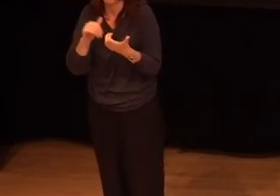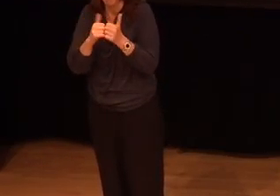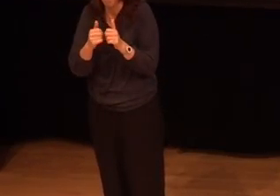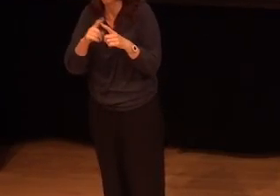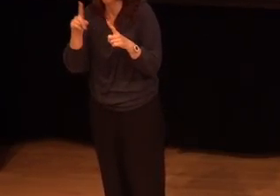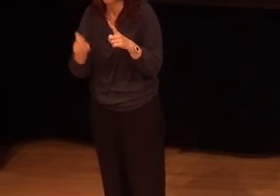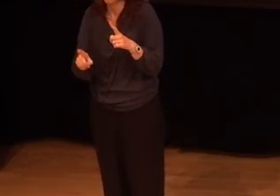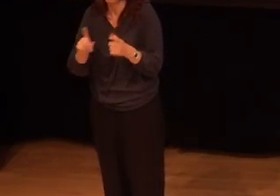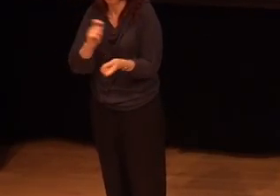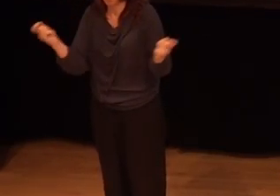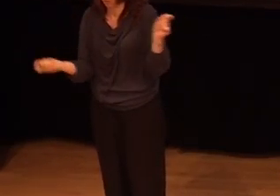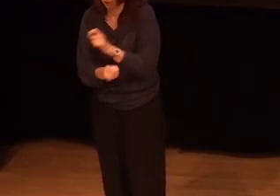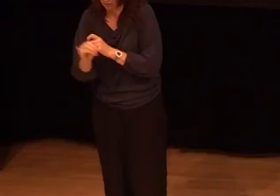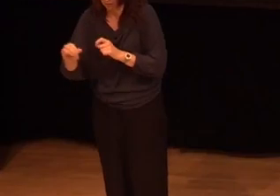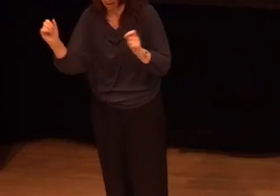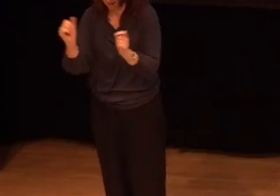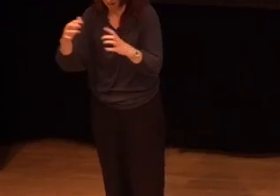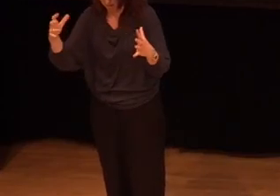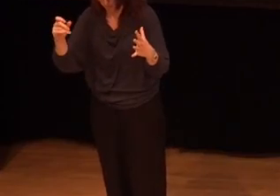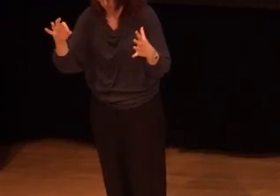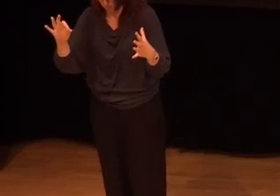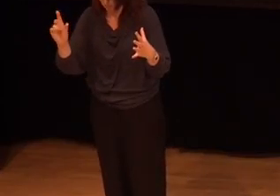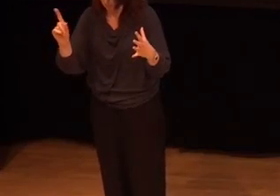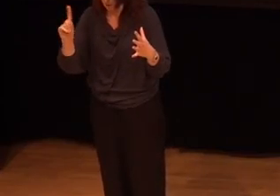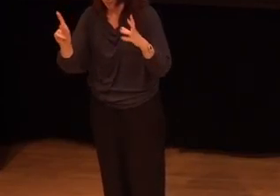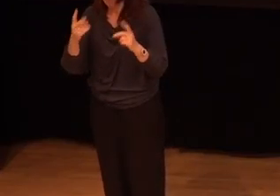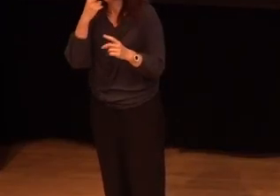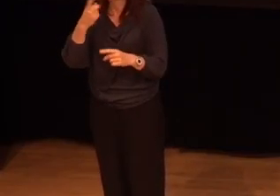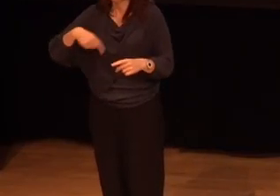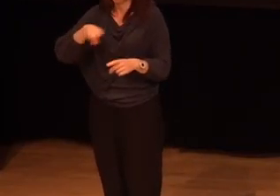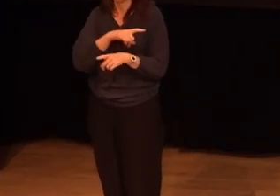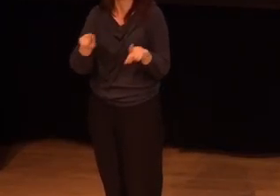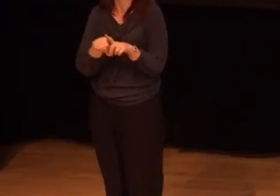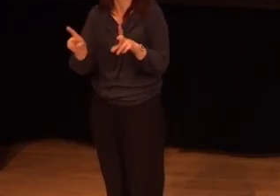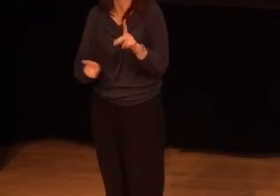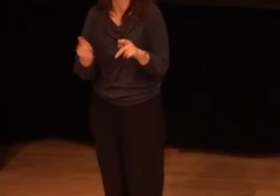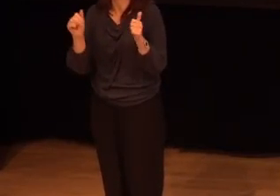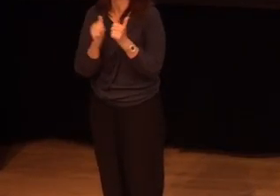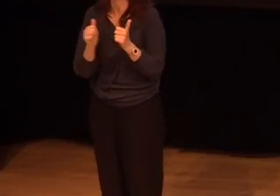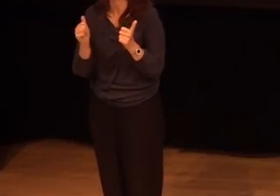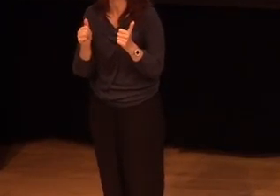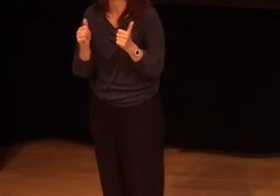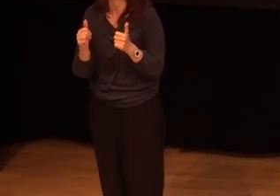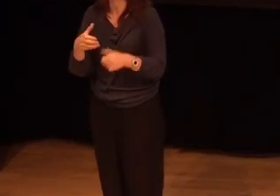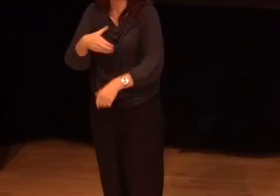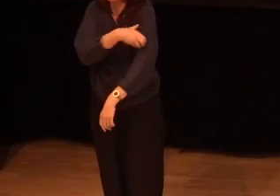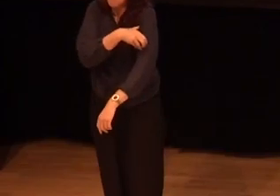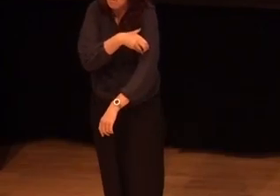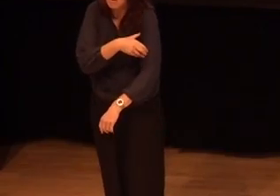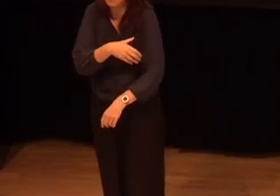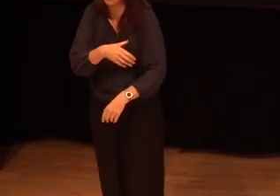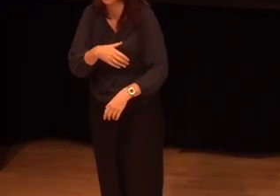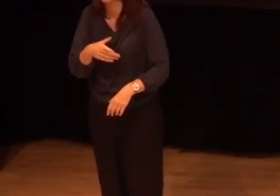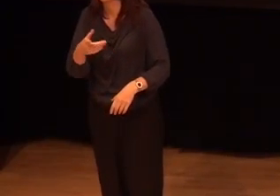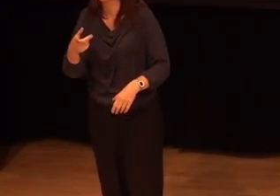it, but we need to change that image where they see us as people with power. We're our